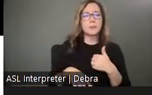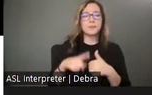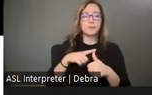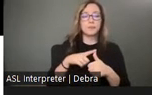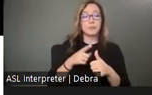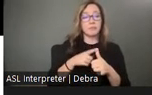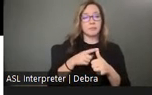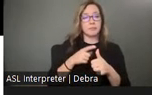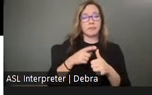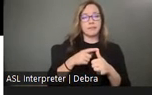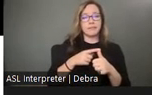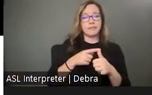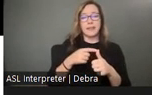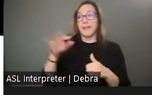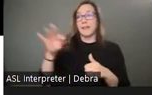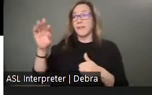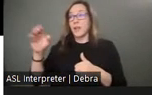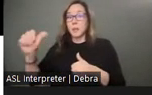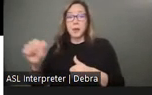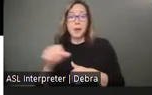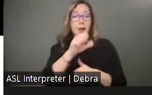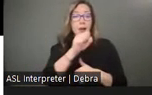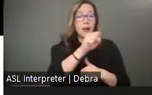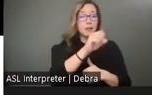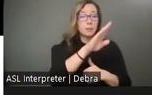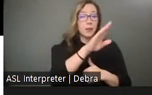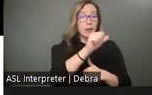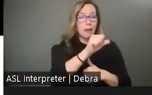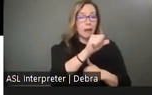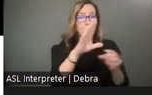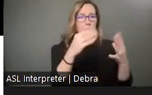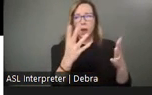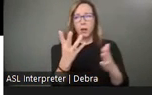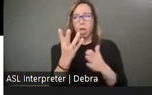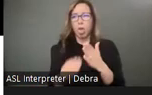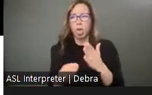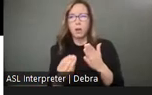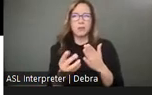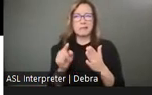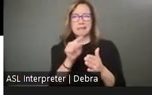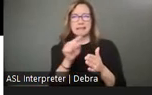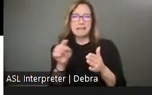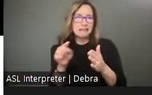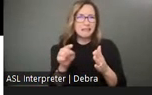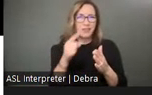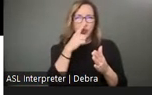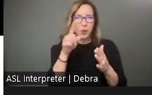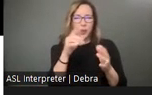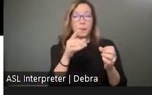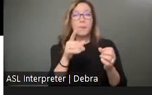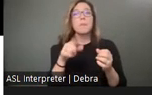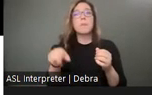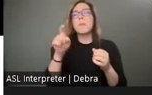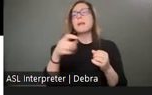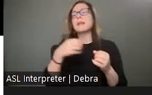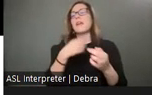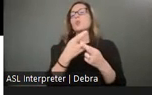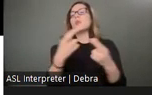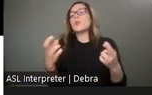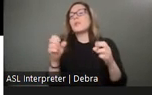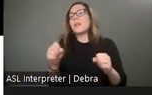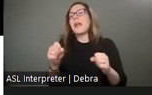gap in what FEMA and the SBA provide to individuals and resources, and they must have resources to address that